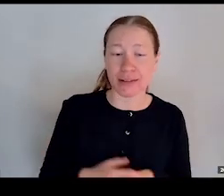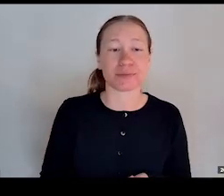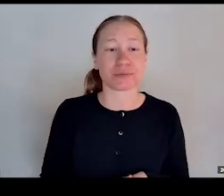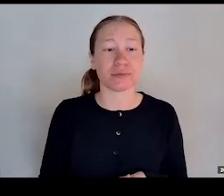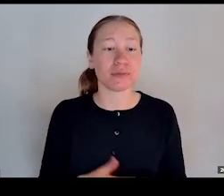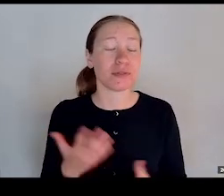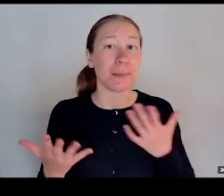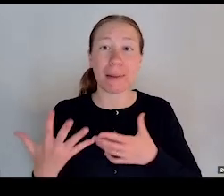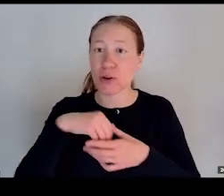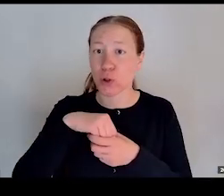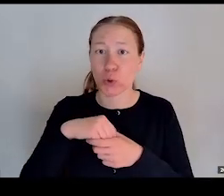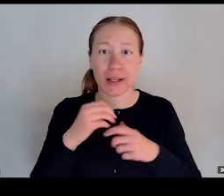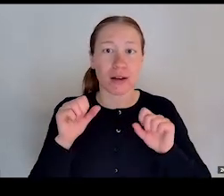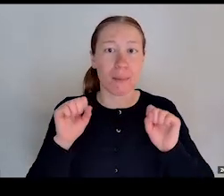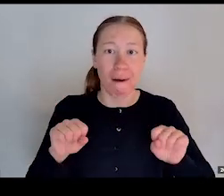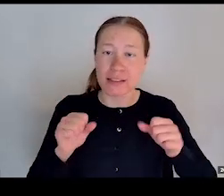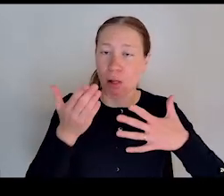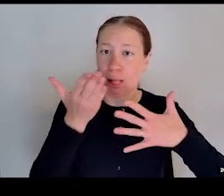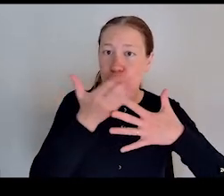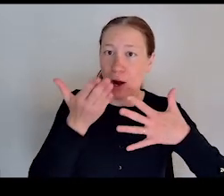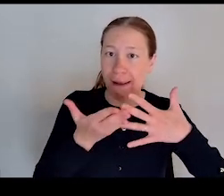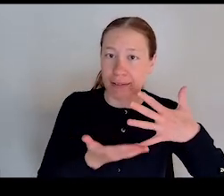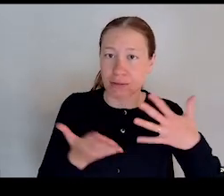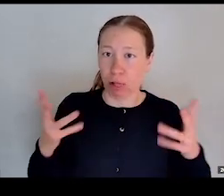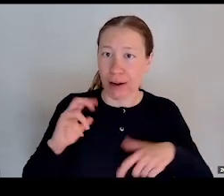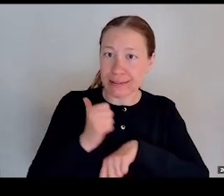already scheduled, as well as any agenda for the event.